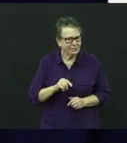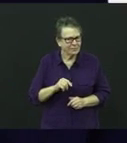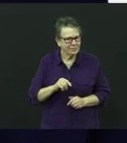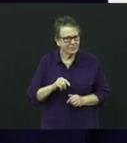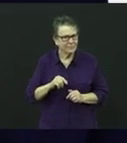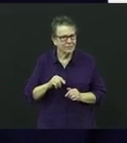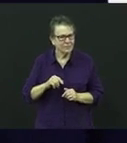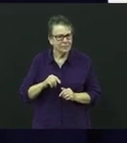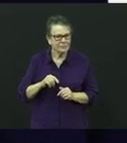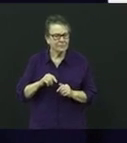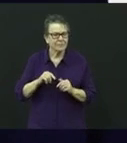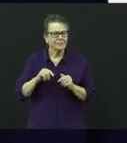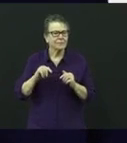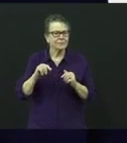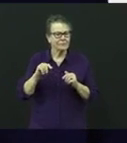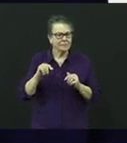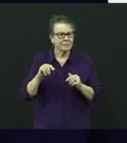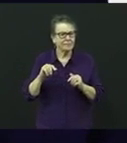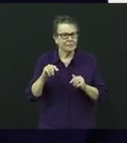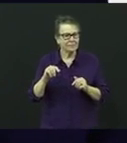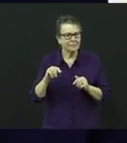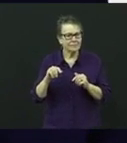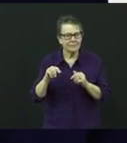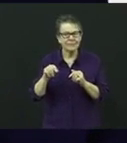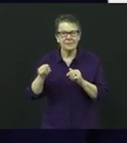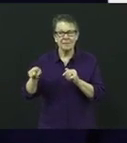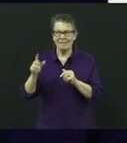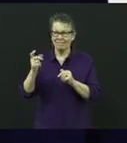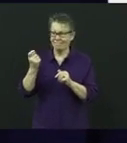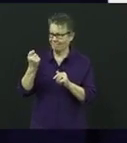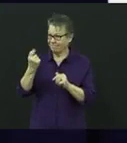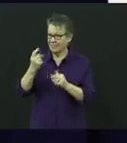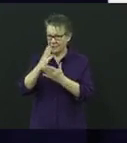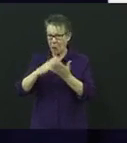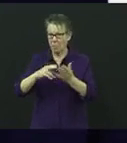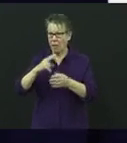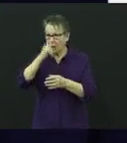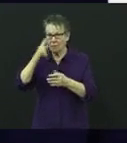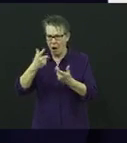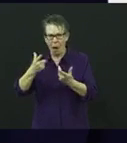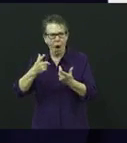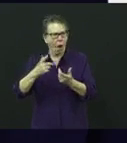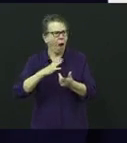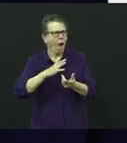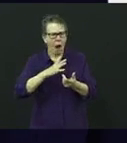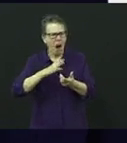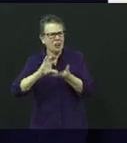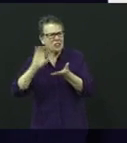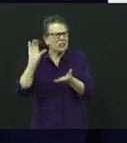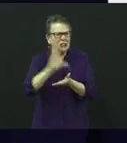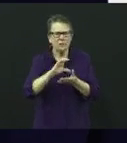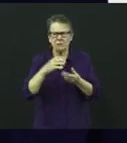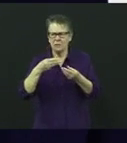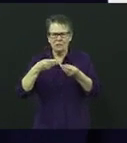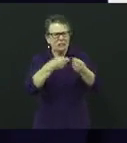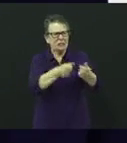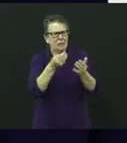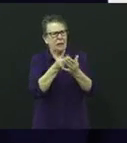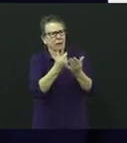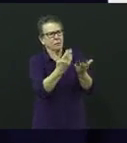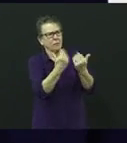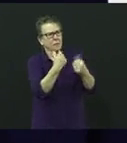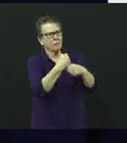for forgiveness rather than permission. I have great empathy for what they're trying to do. And I just ask that we keep